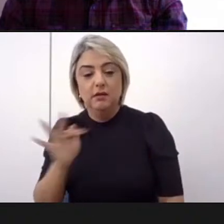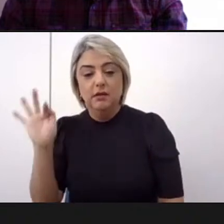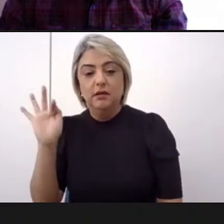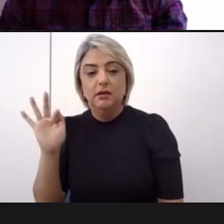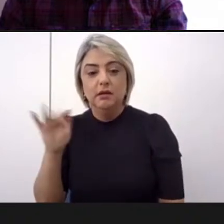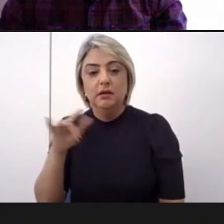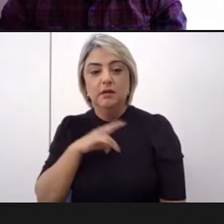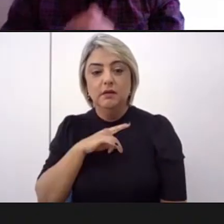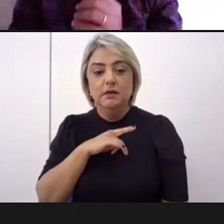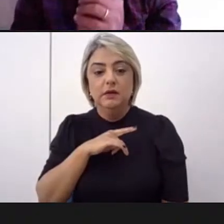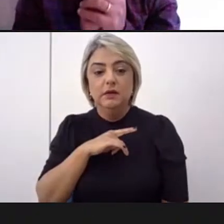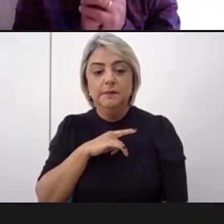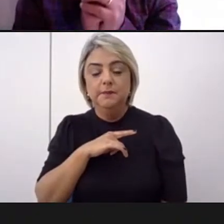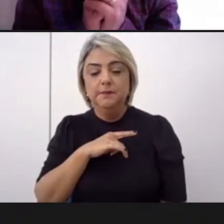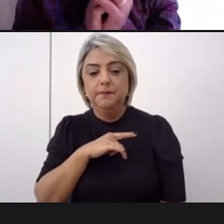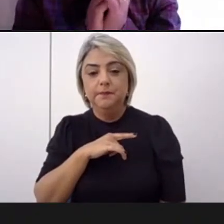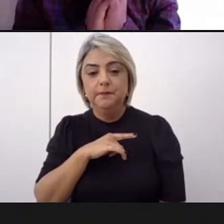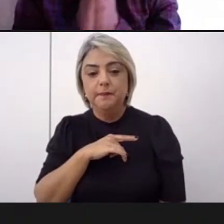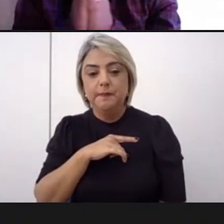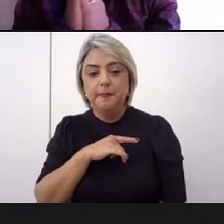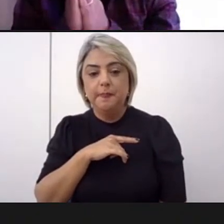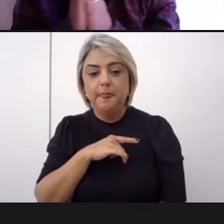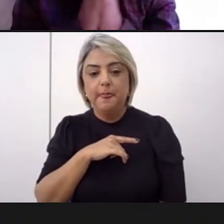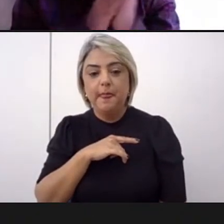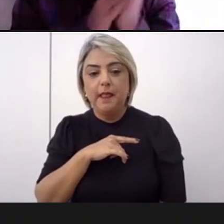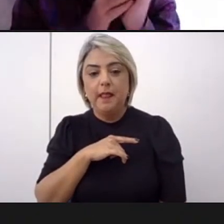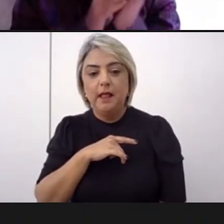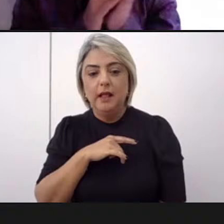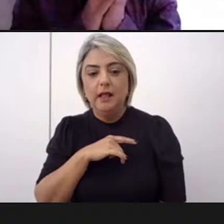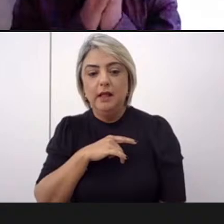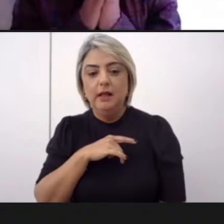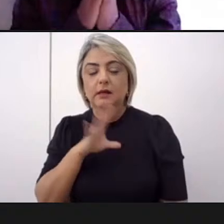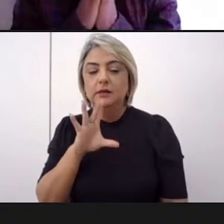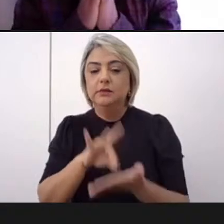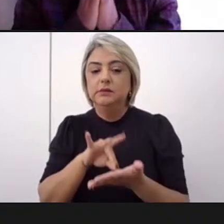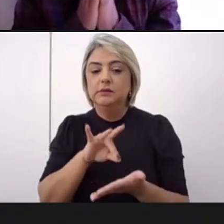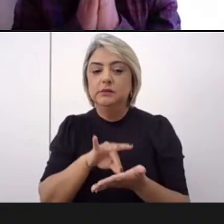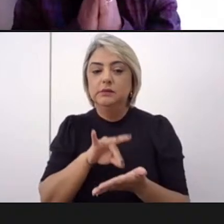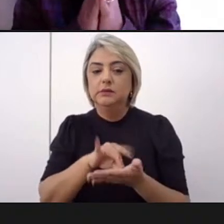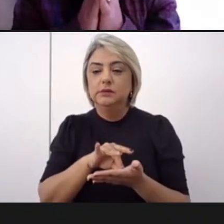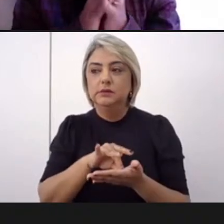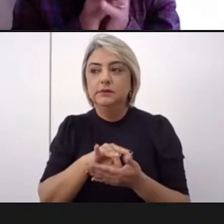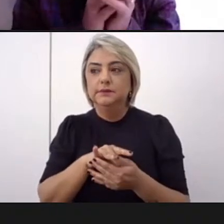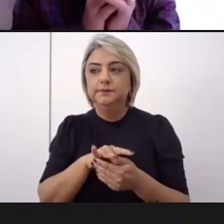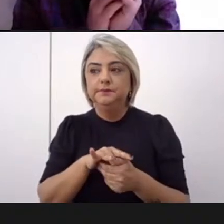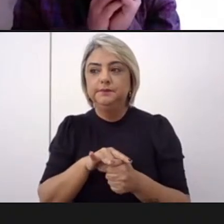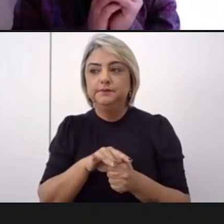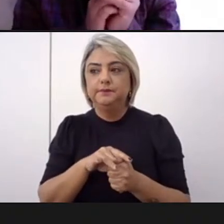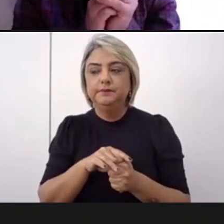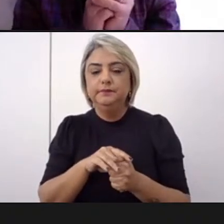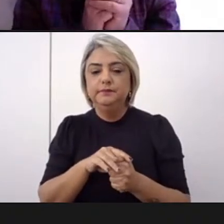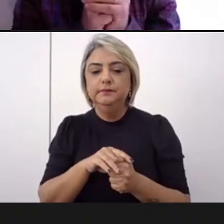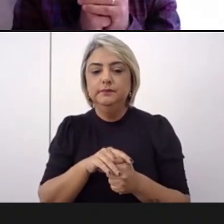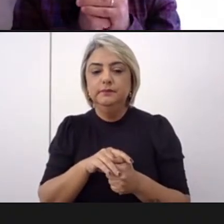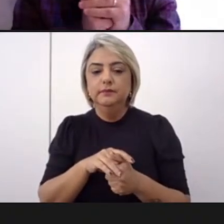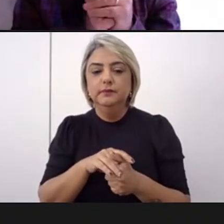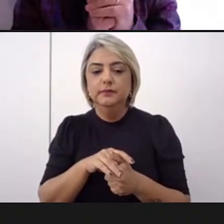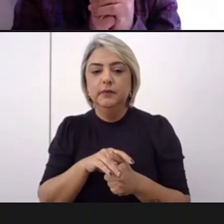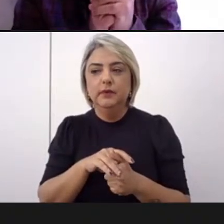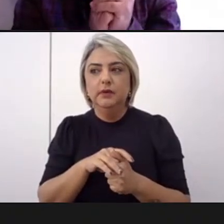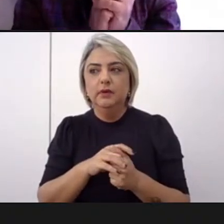legitimacy in France, at the same level as journalists and political parties. But